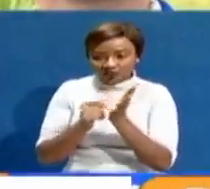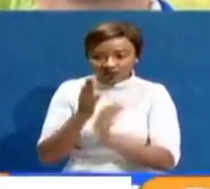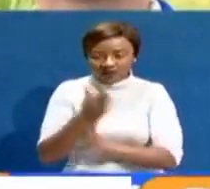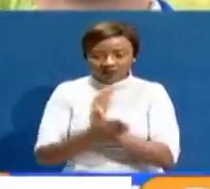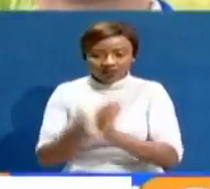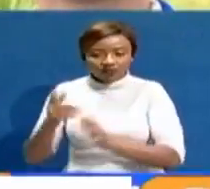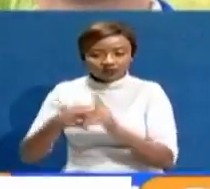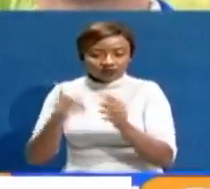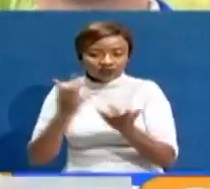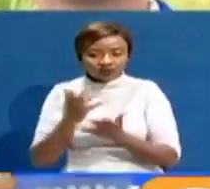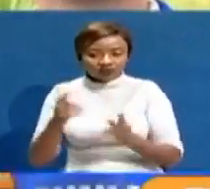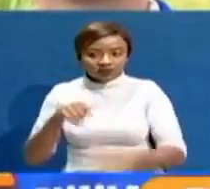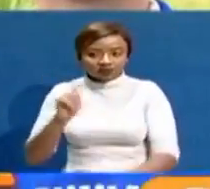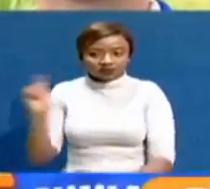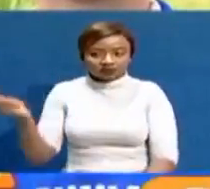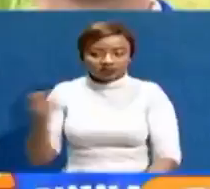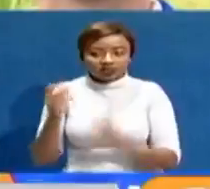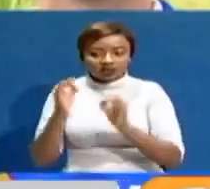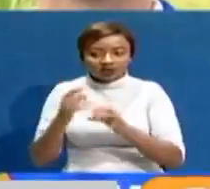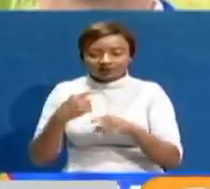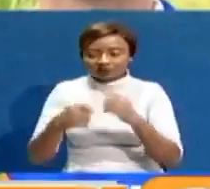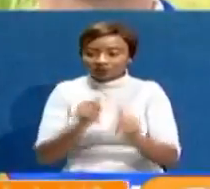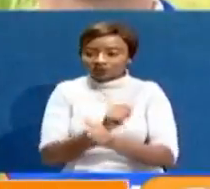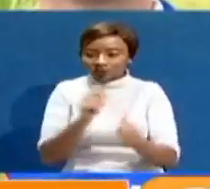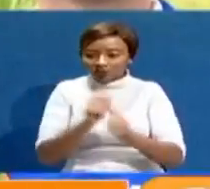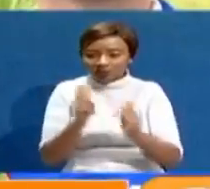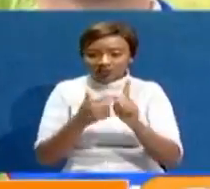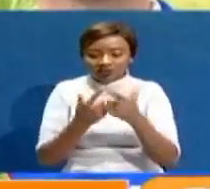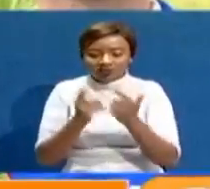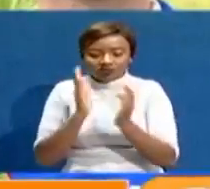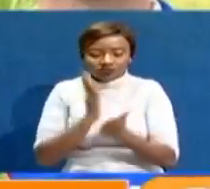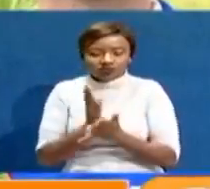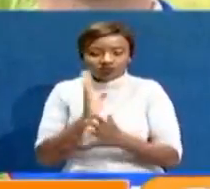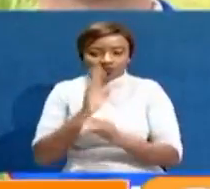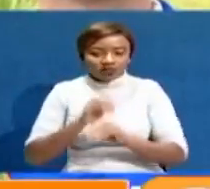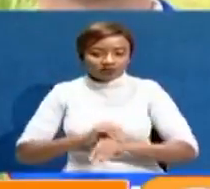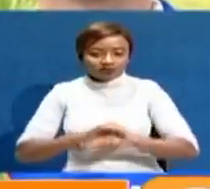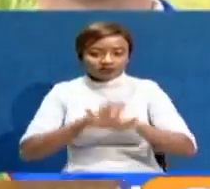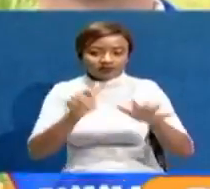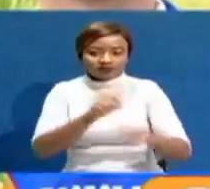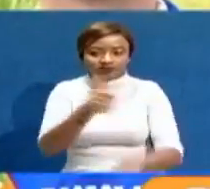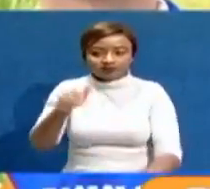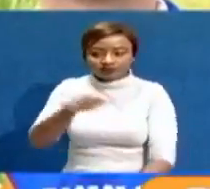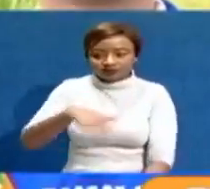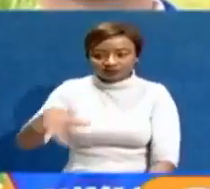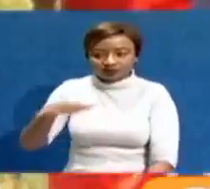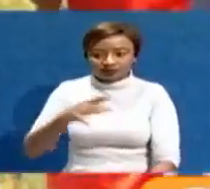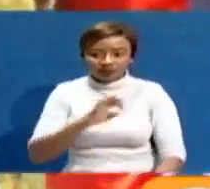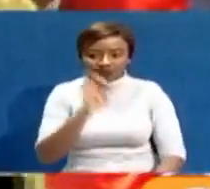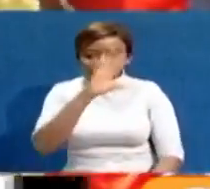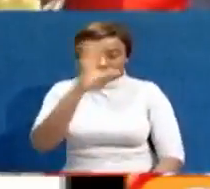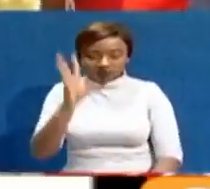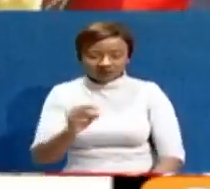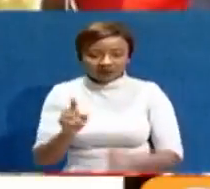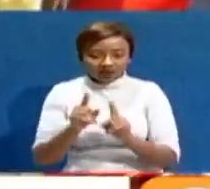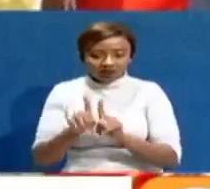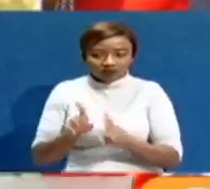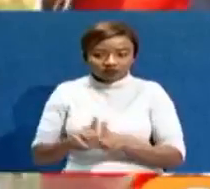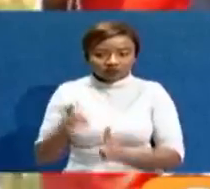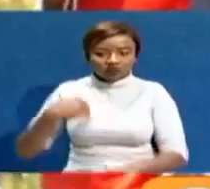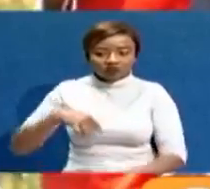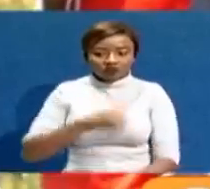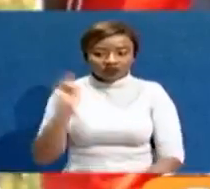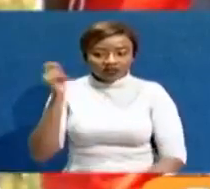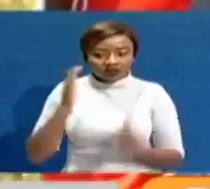off in Kenya, and if it goes well, and the idea is to expand to the other areas, other part of the East Africa. Sisi wananchi wa kawaida